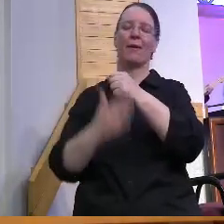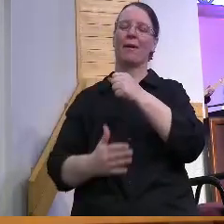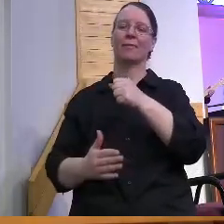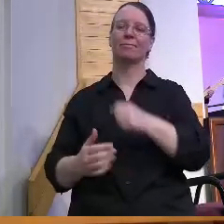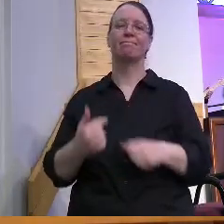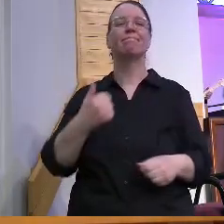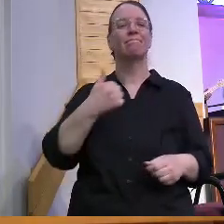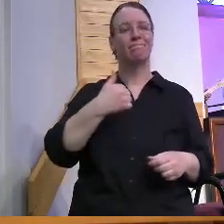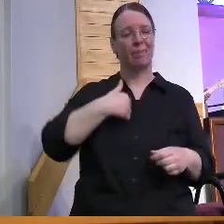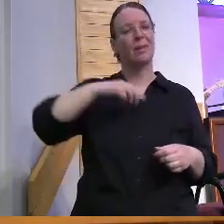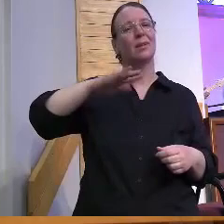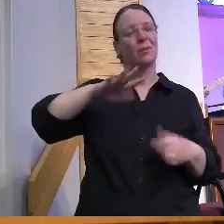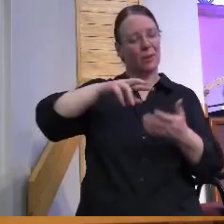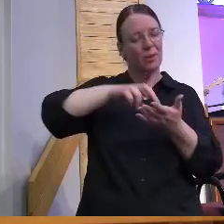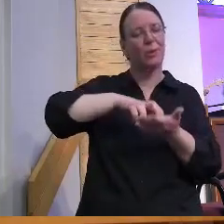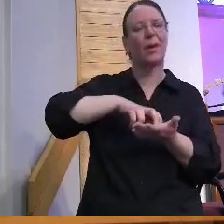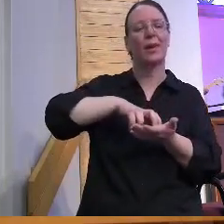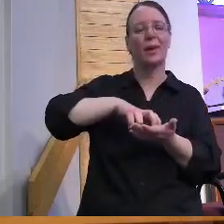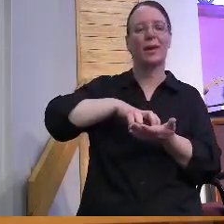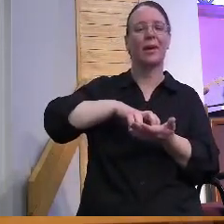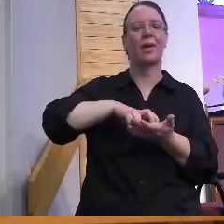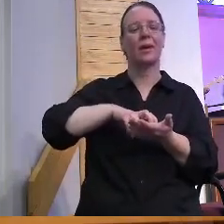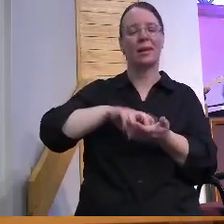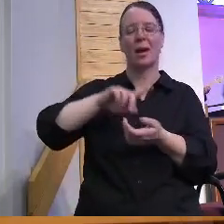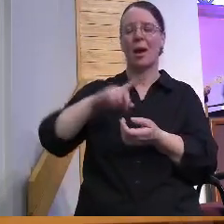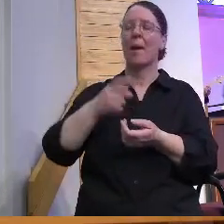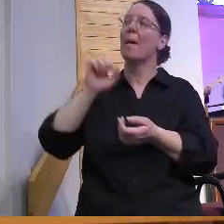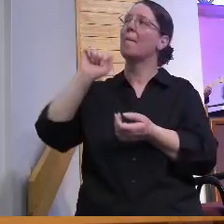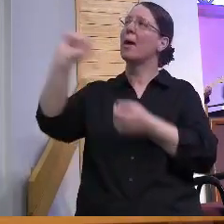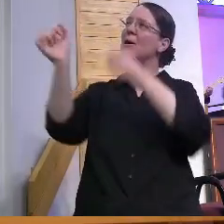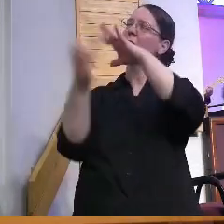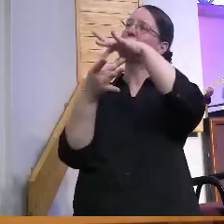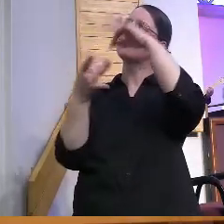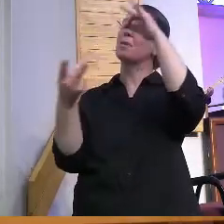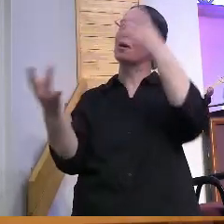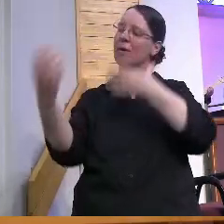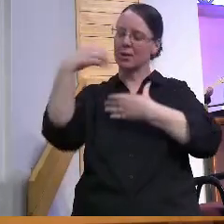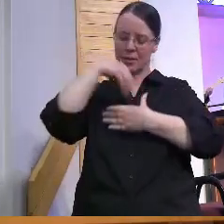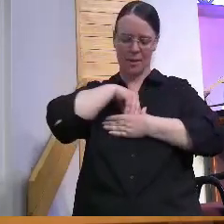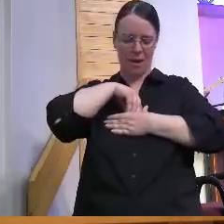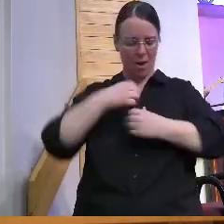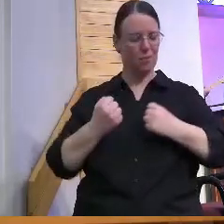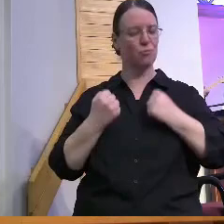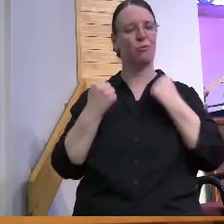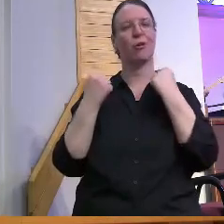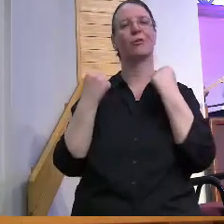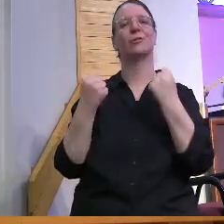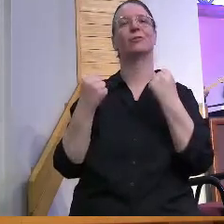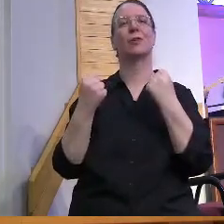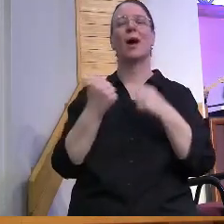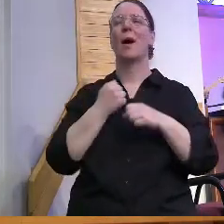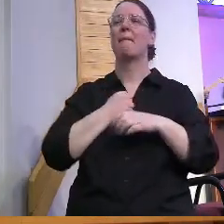may be weak, I may be weak. Your spirit strong in me.